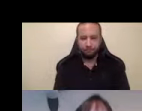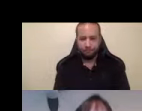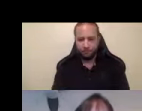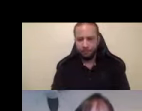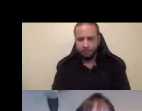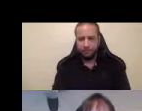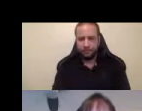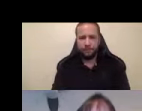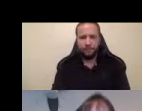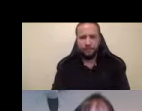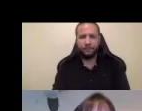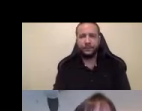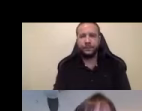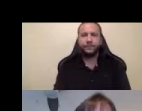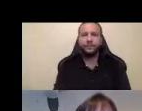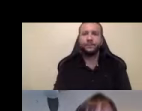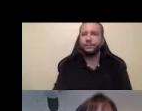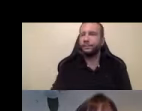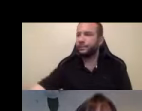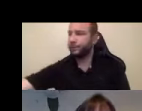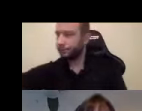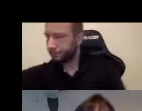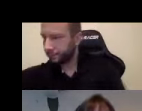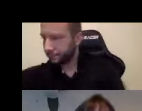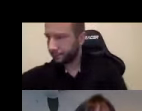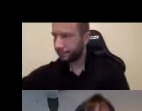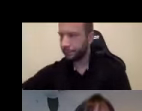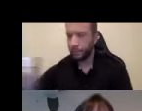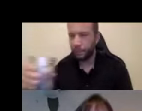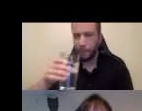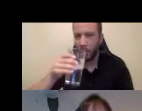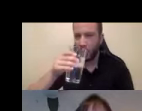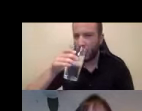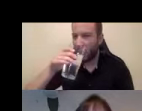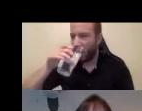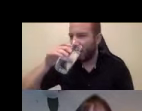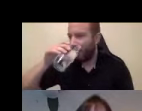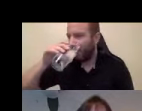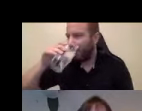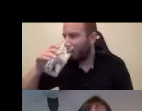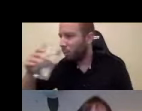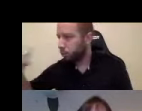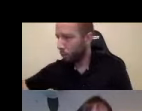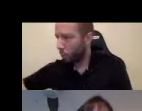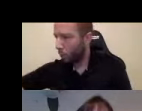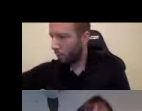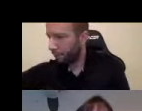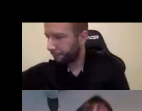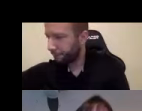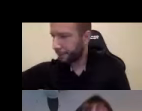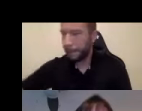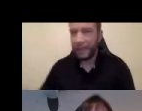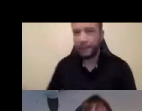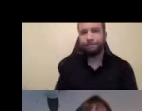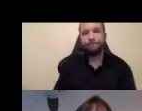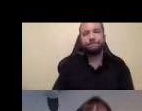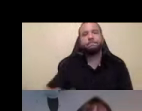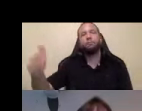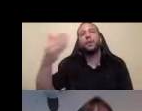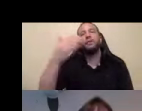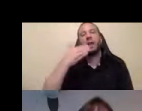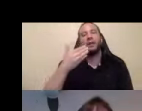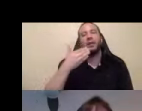Thank you so much, Dave. And we're also joined, I believe, by other members of the New Jersey Department of Environmental